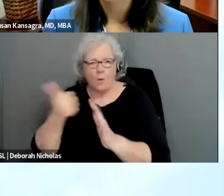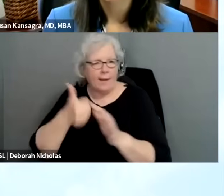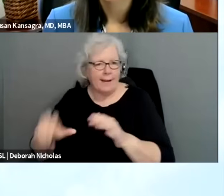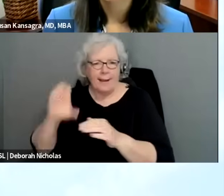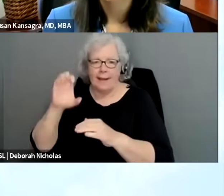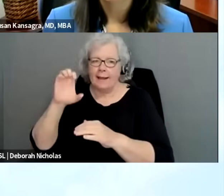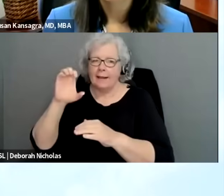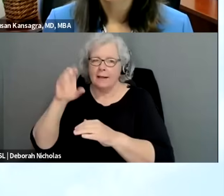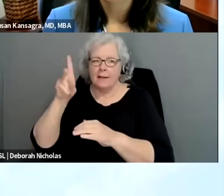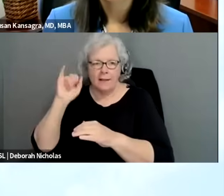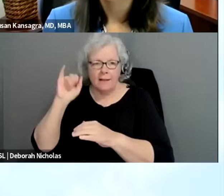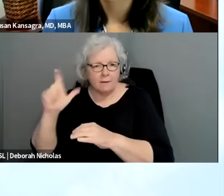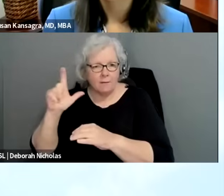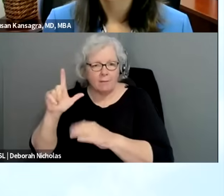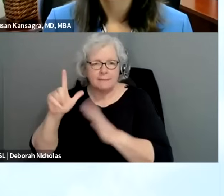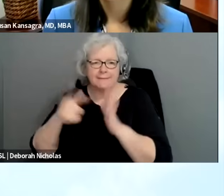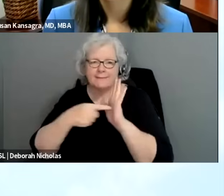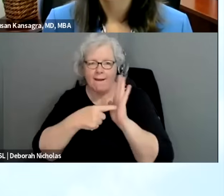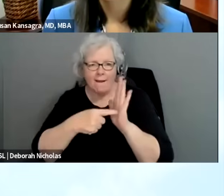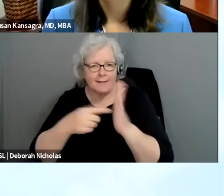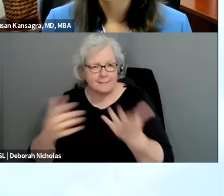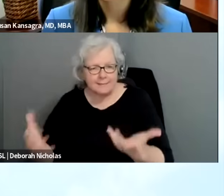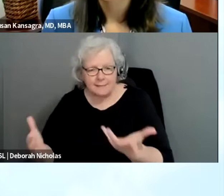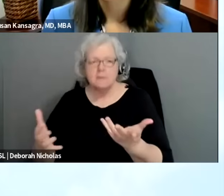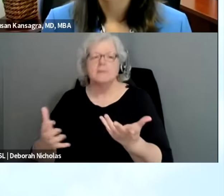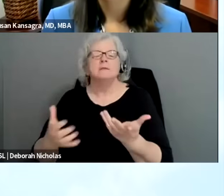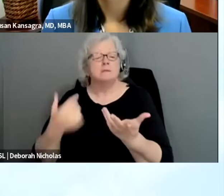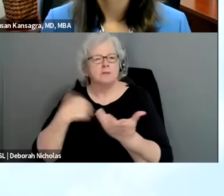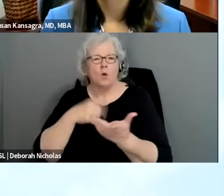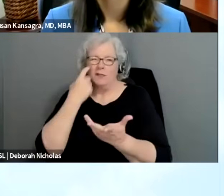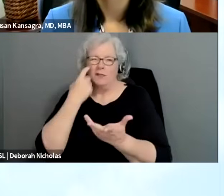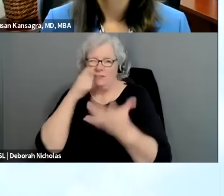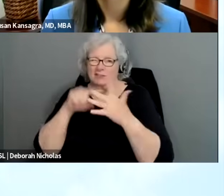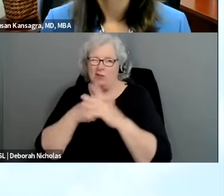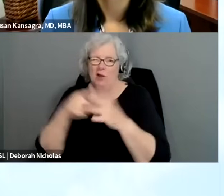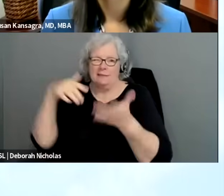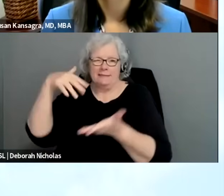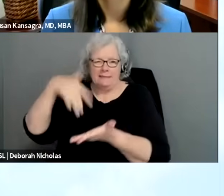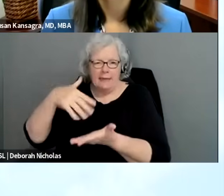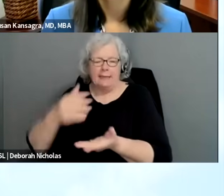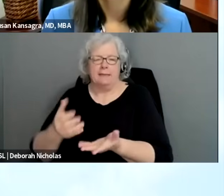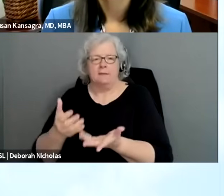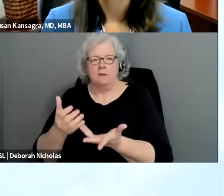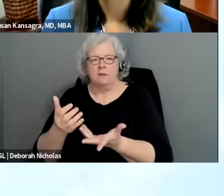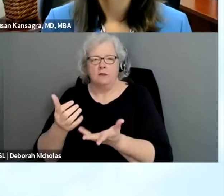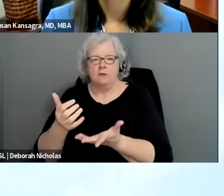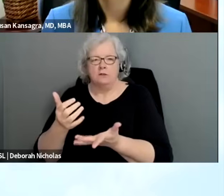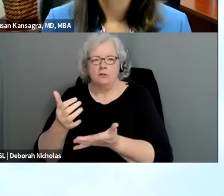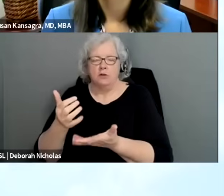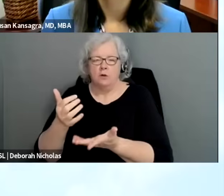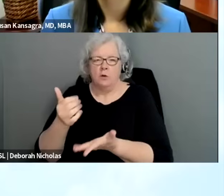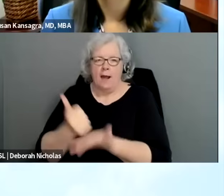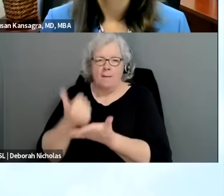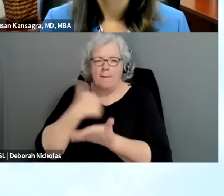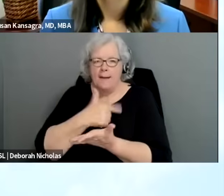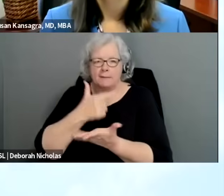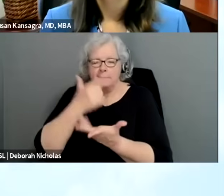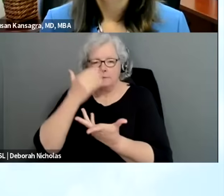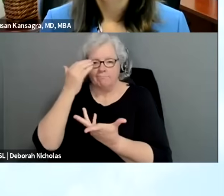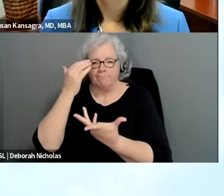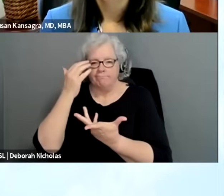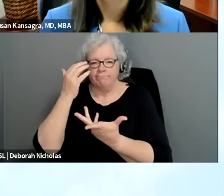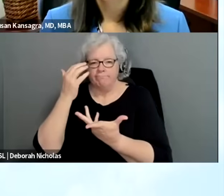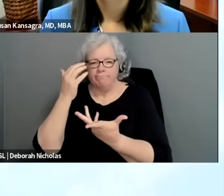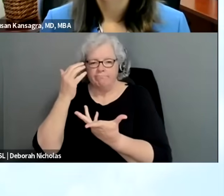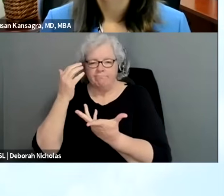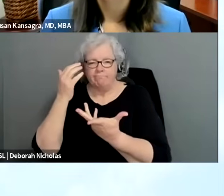with those studies to give us an idea of the opportunity for viremia either ahead of or after